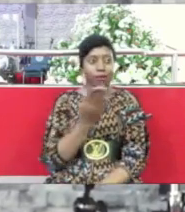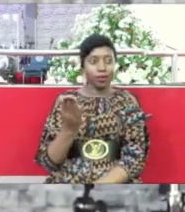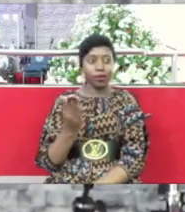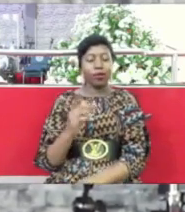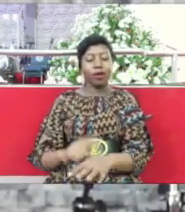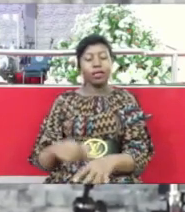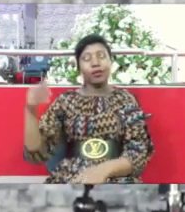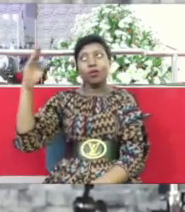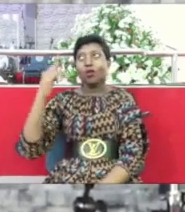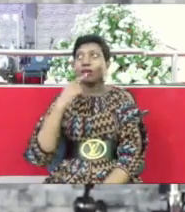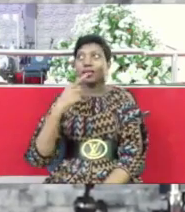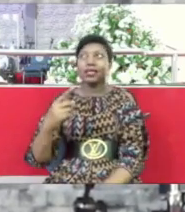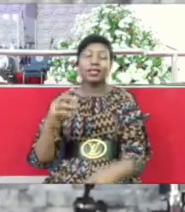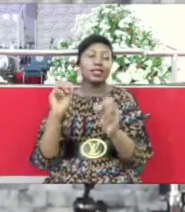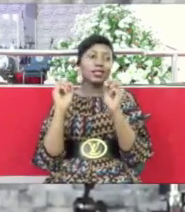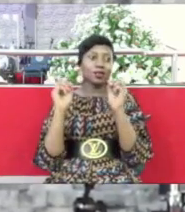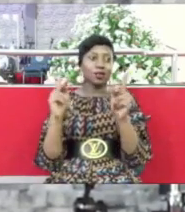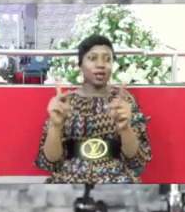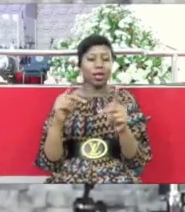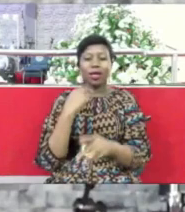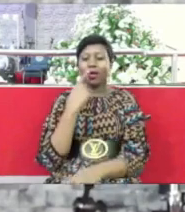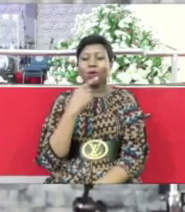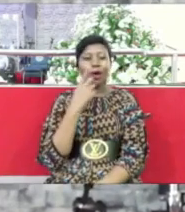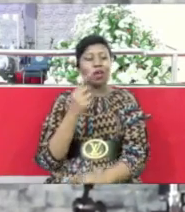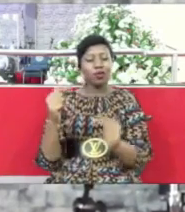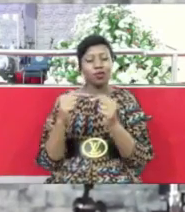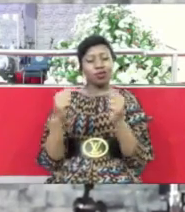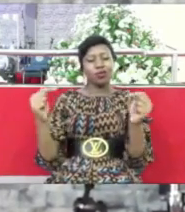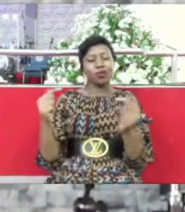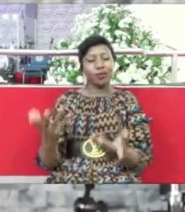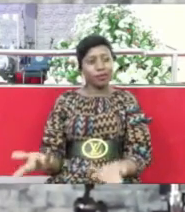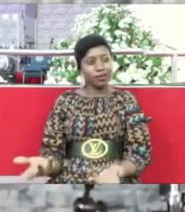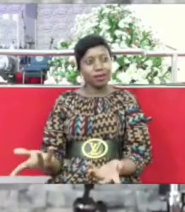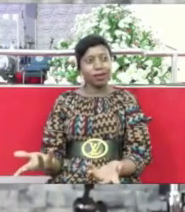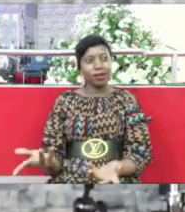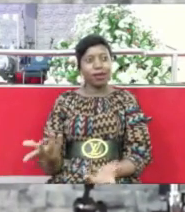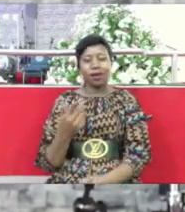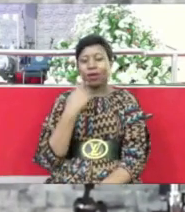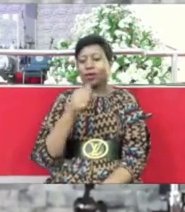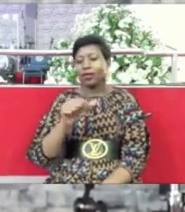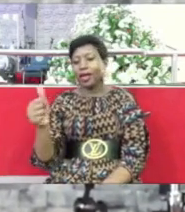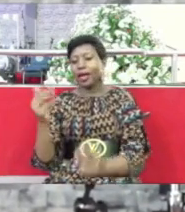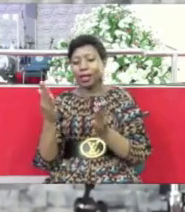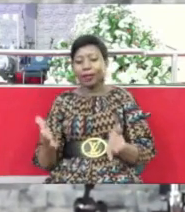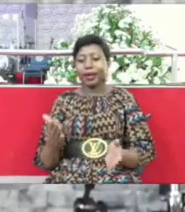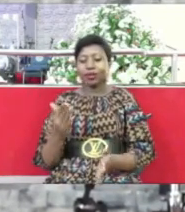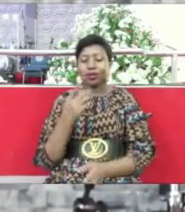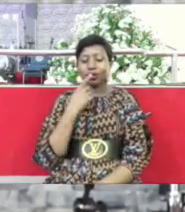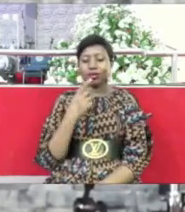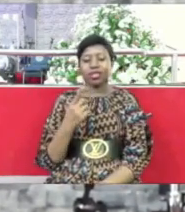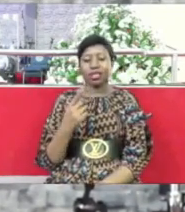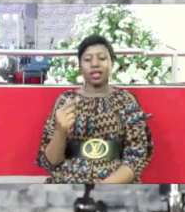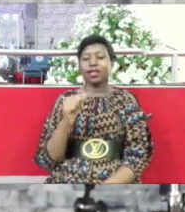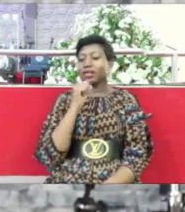is okay, Mungu anaposema iko sawa, who are you to say it is not? Wewe ni nani kusema haiko sawa? Who is that other person who says it is? Nani yule ambaye atasema